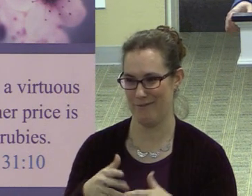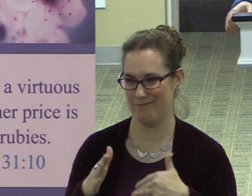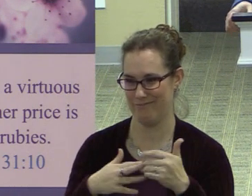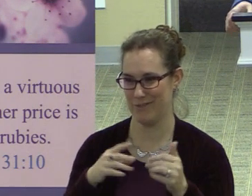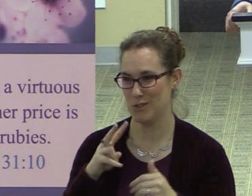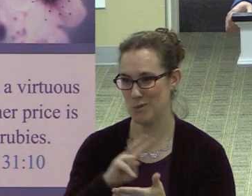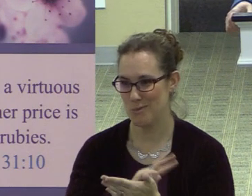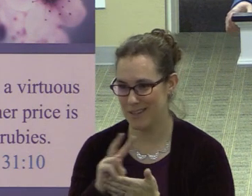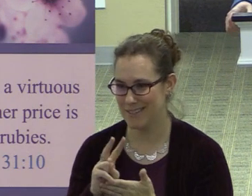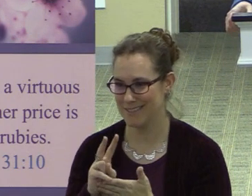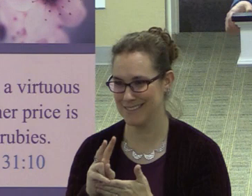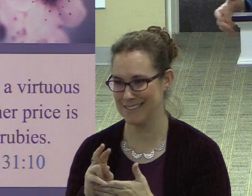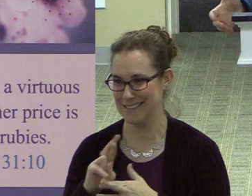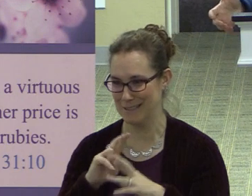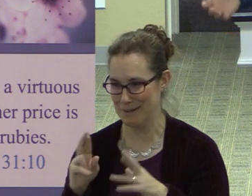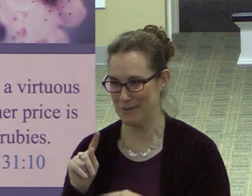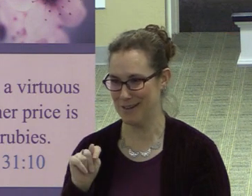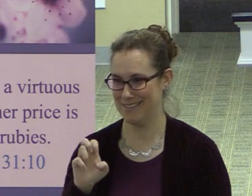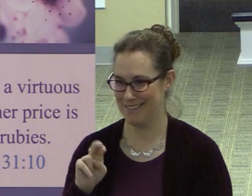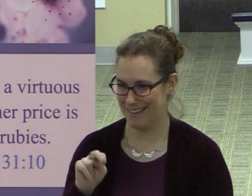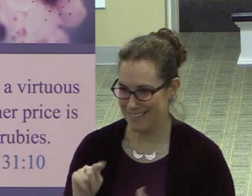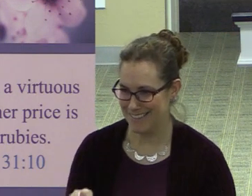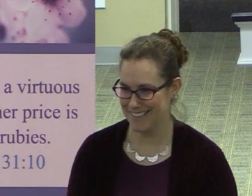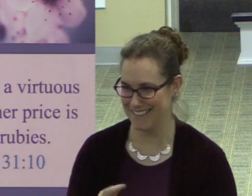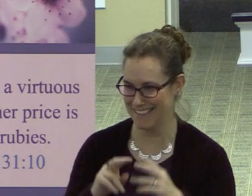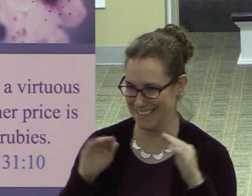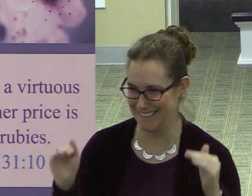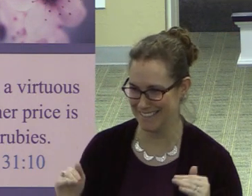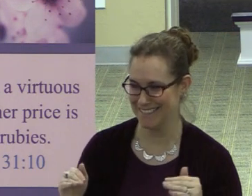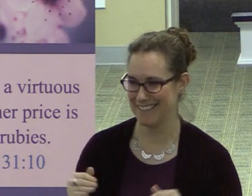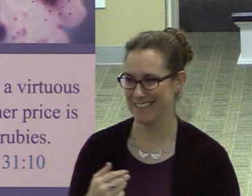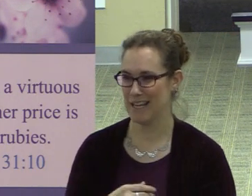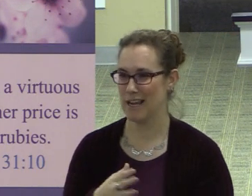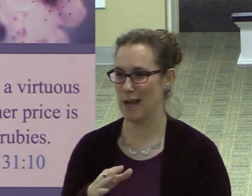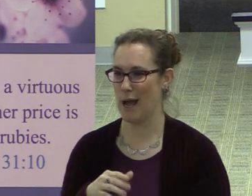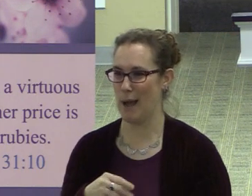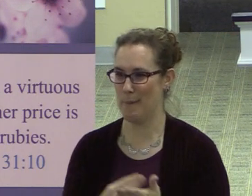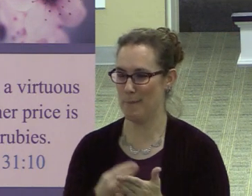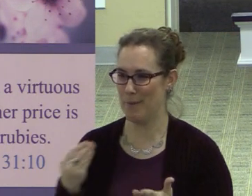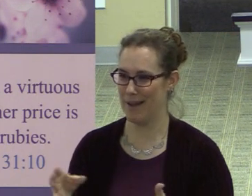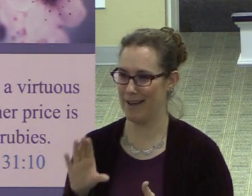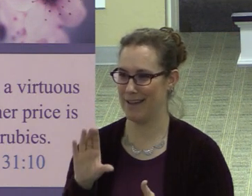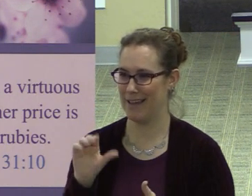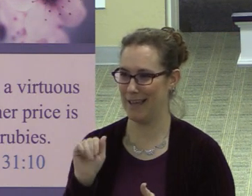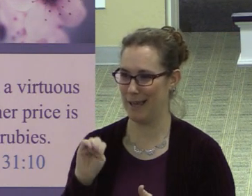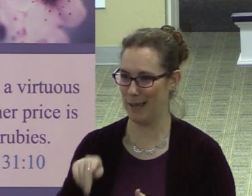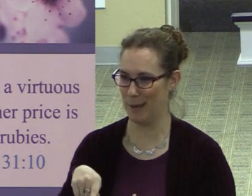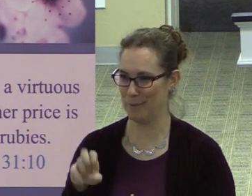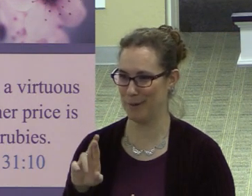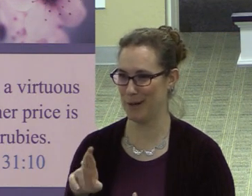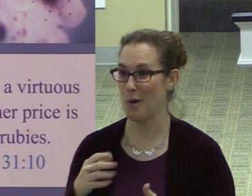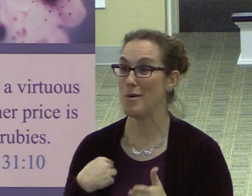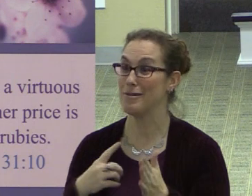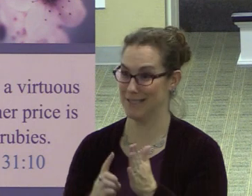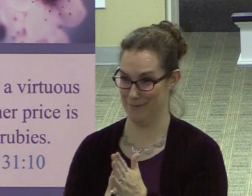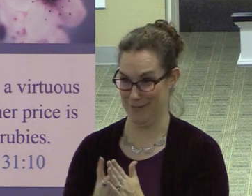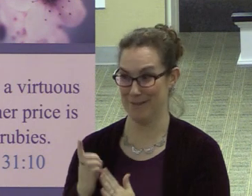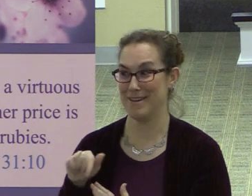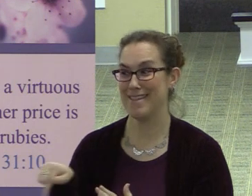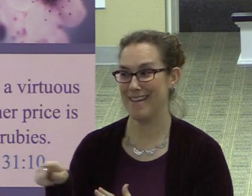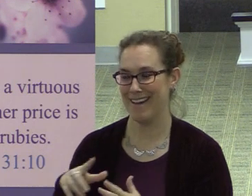up. Just buy a camper. What in the world? You know, it's one of the first things I did here. We're developing that campsite. That's what we're going to do.